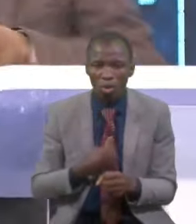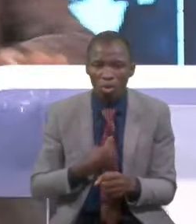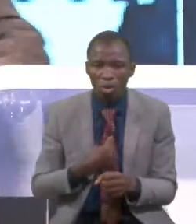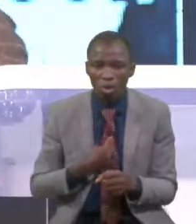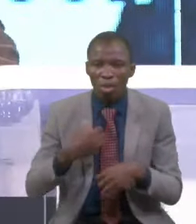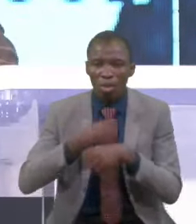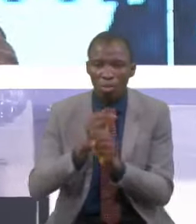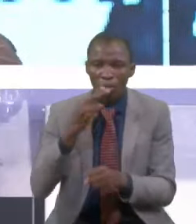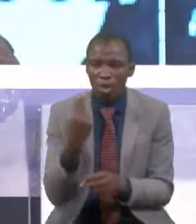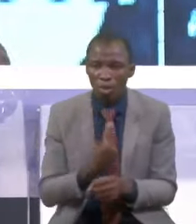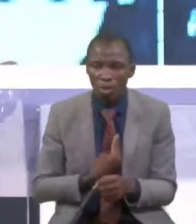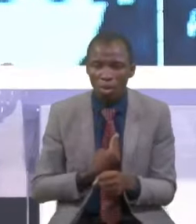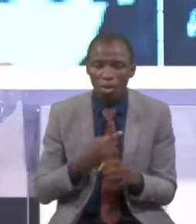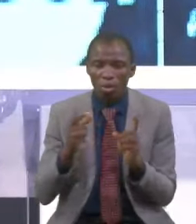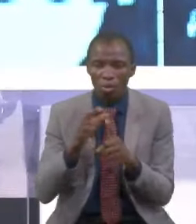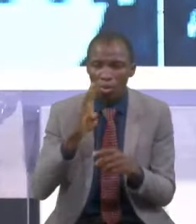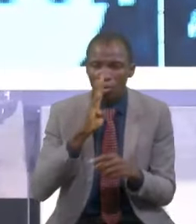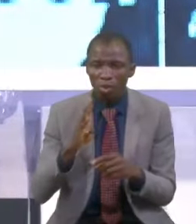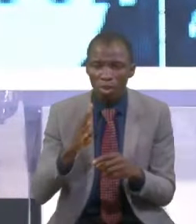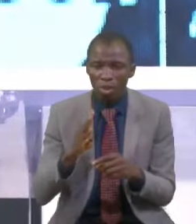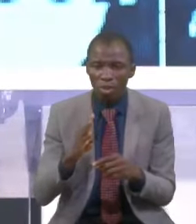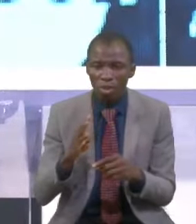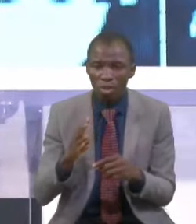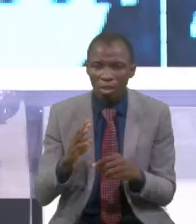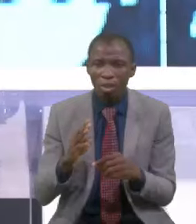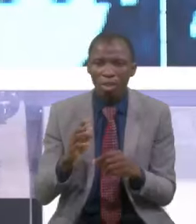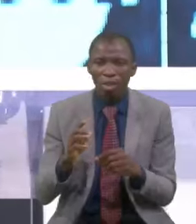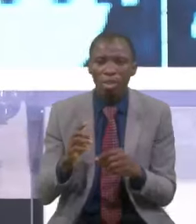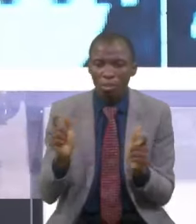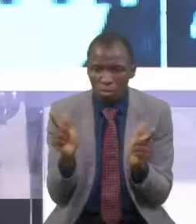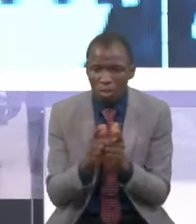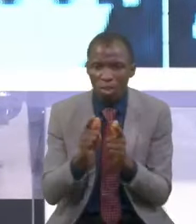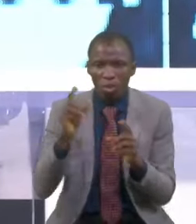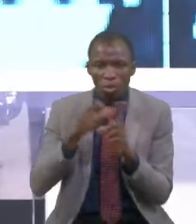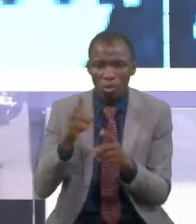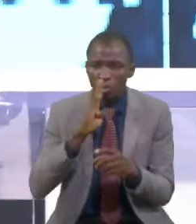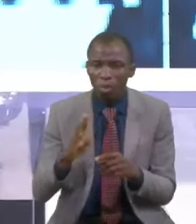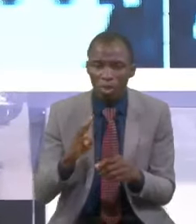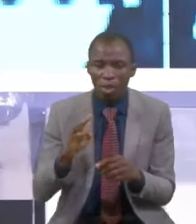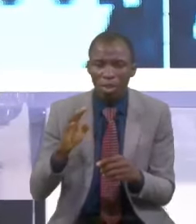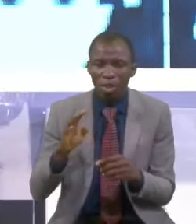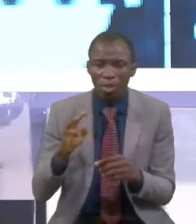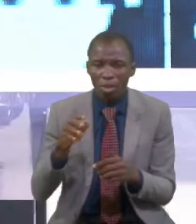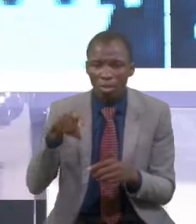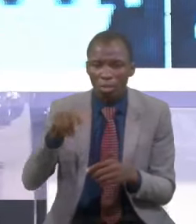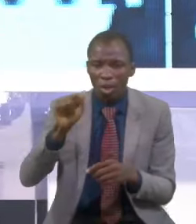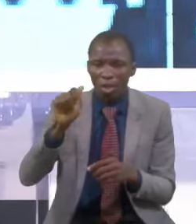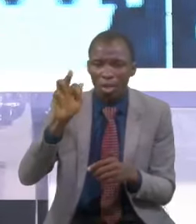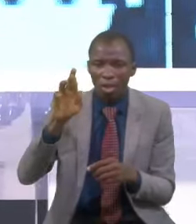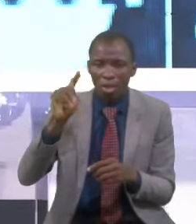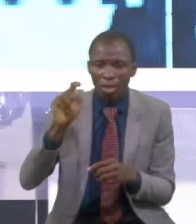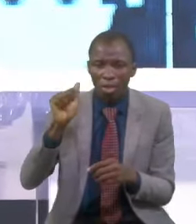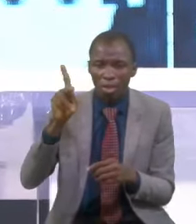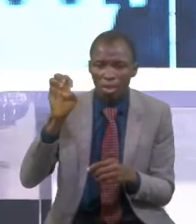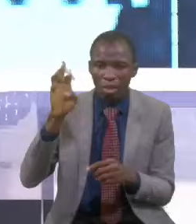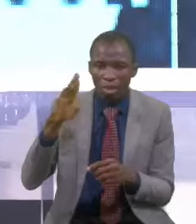made us to be meet, to be partakers of the inheritance of the saints in